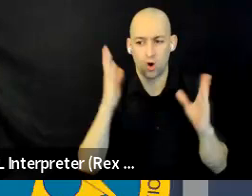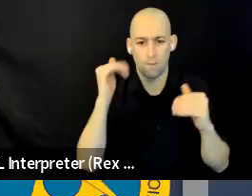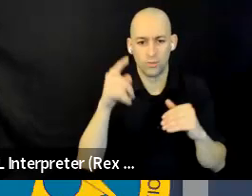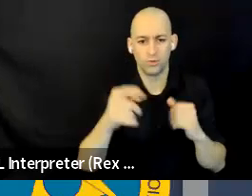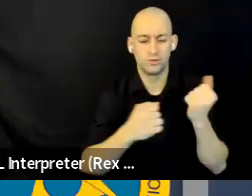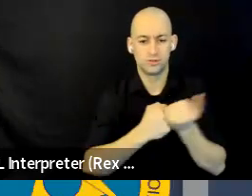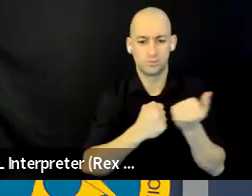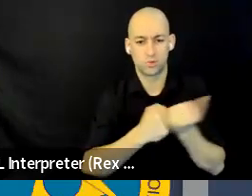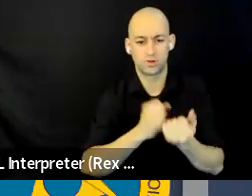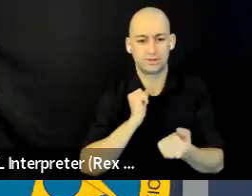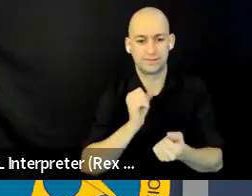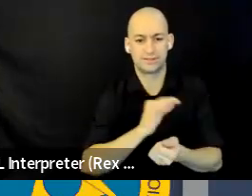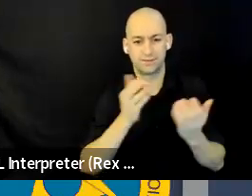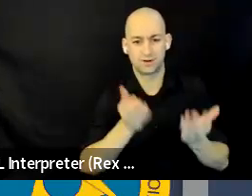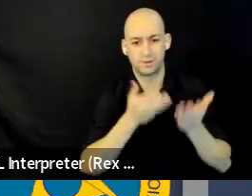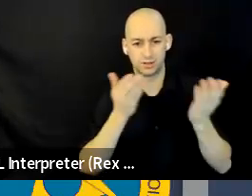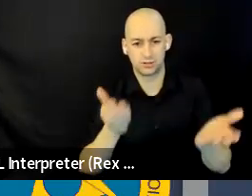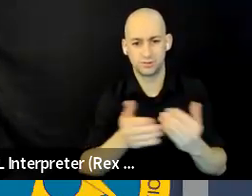recommendations. Thank you.